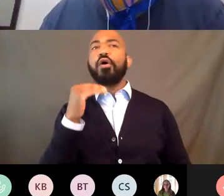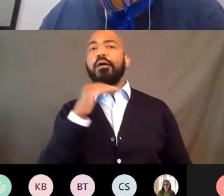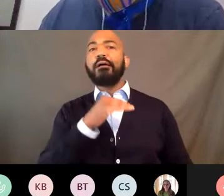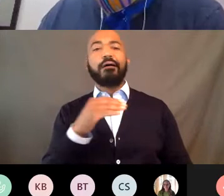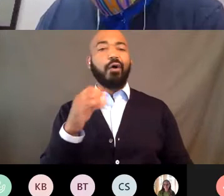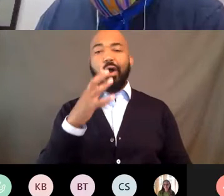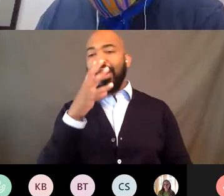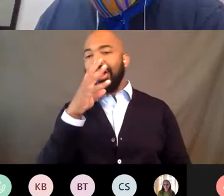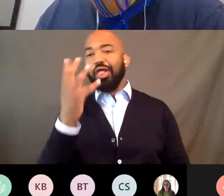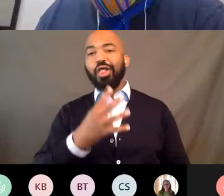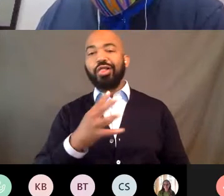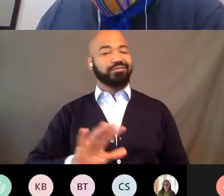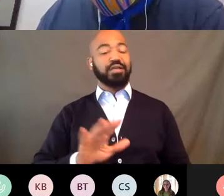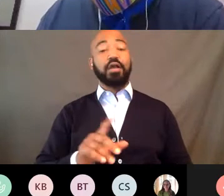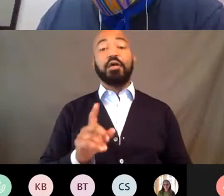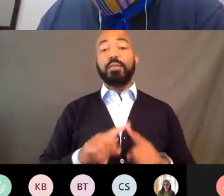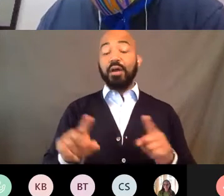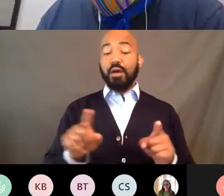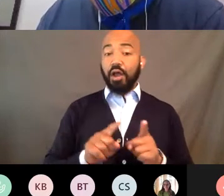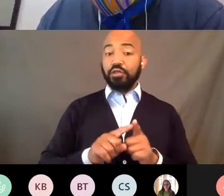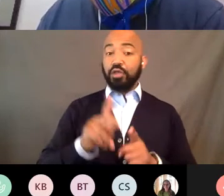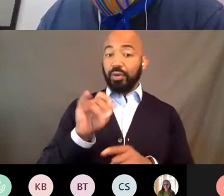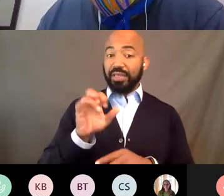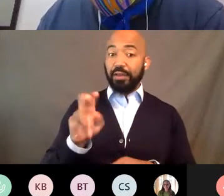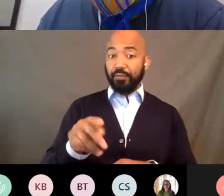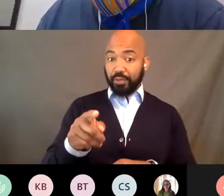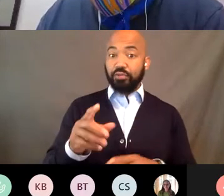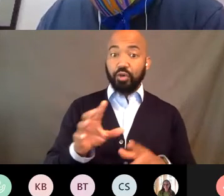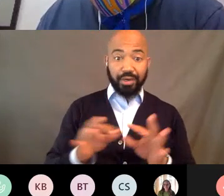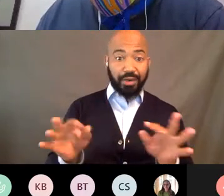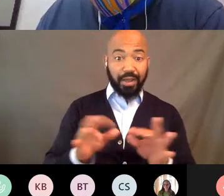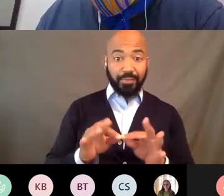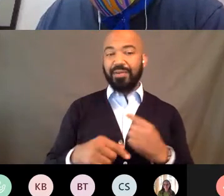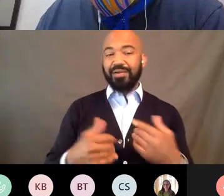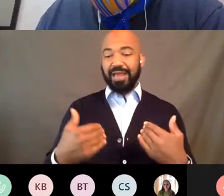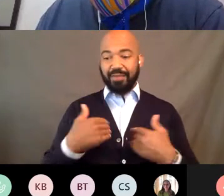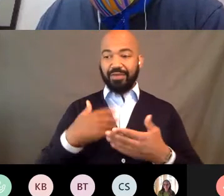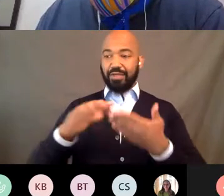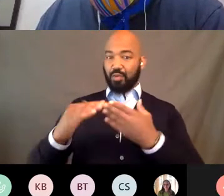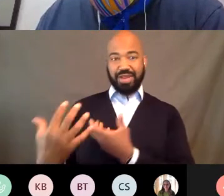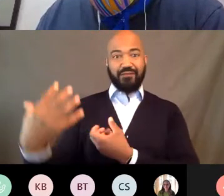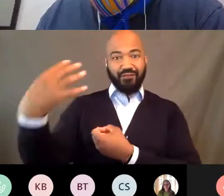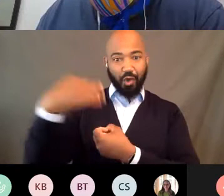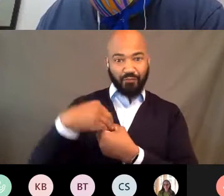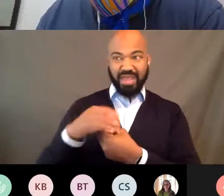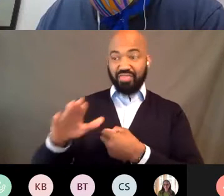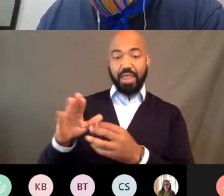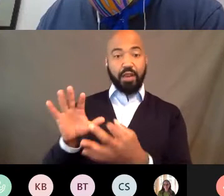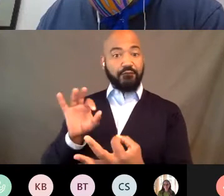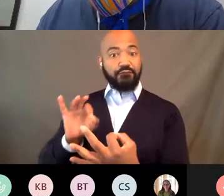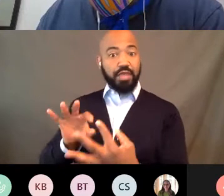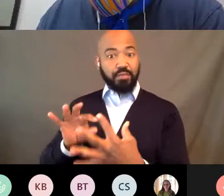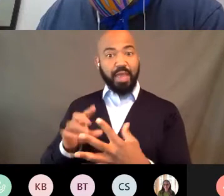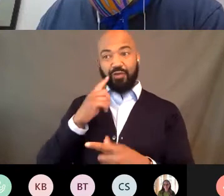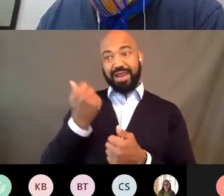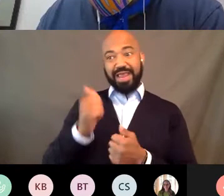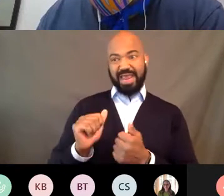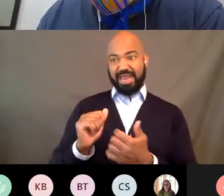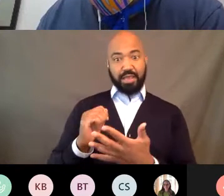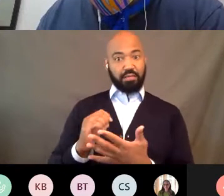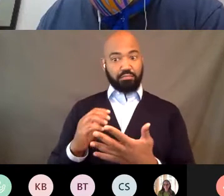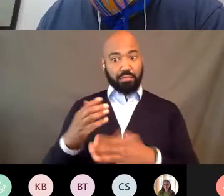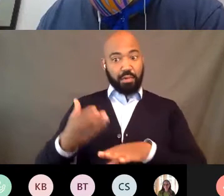said it's important to have community input about any interventions that happen in communities. Was that